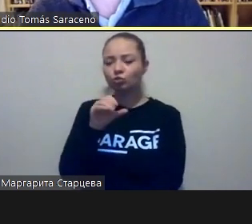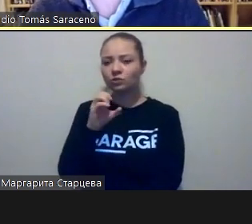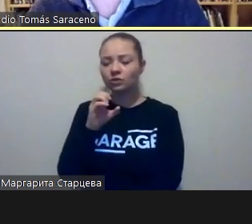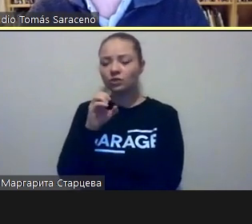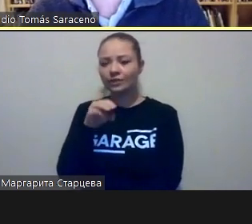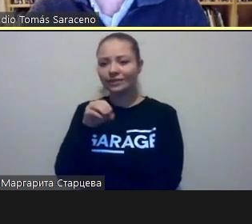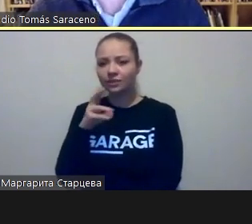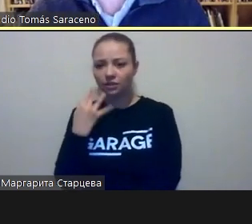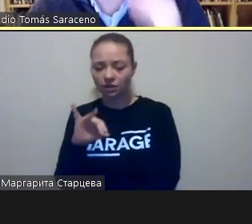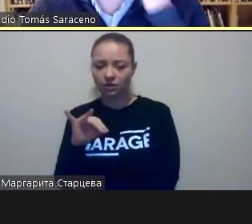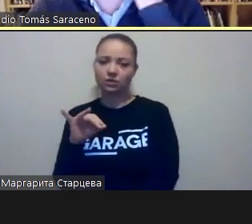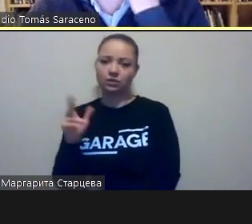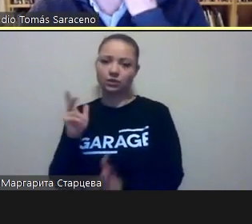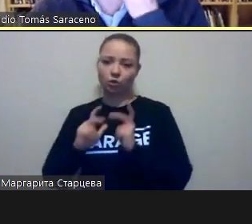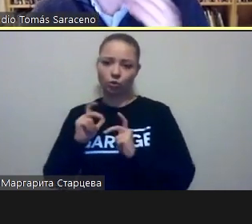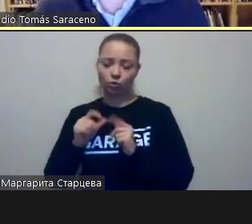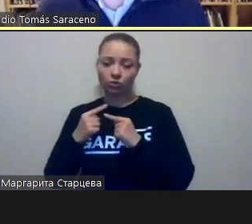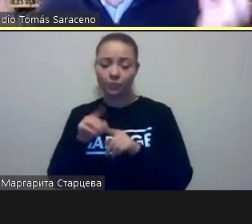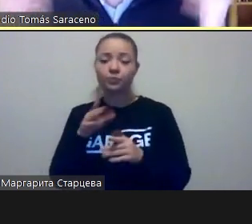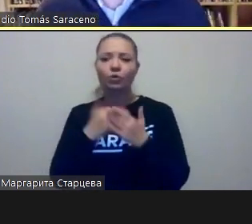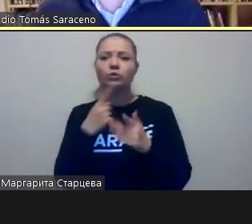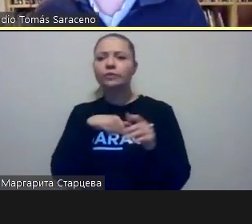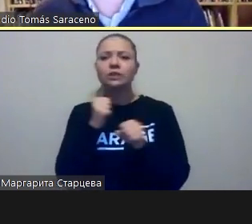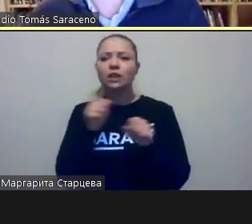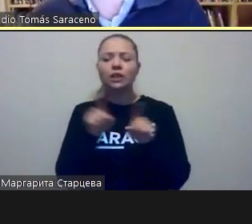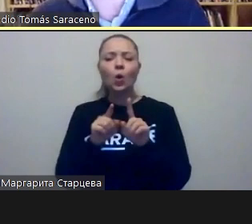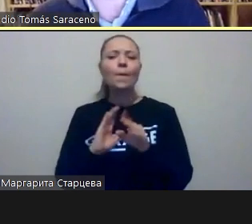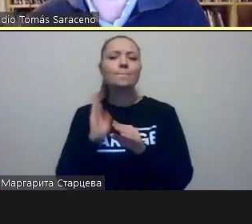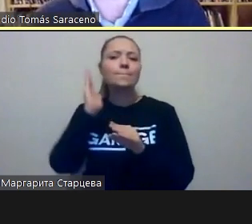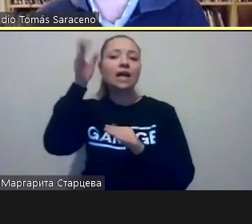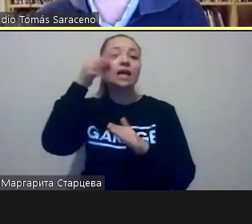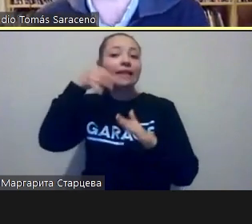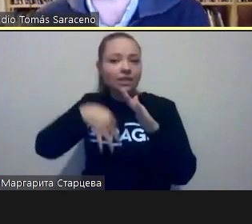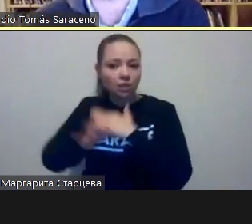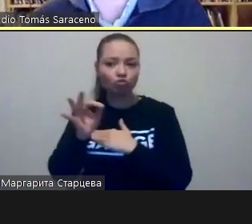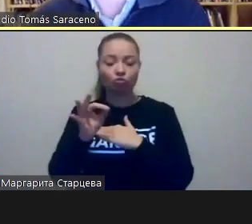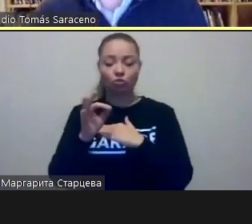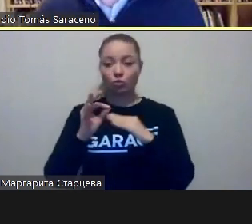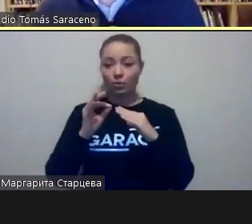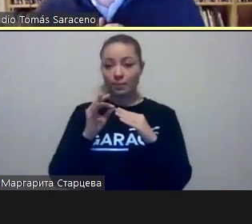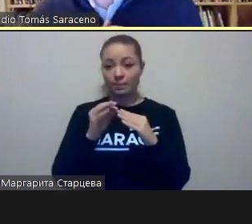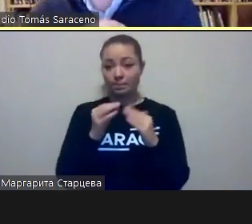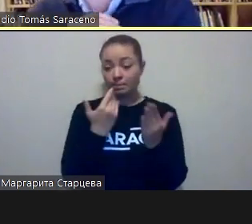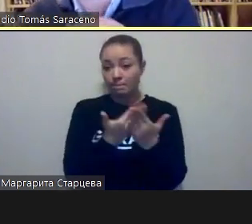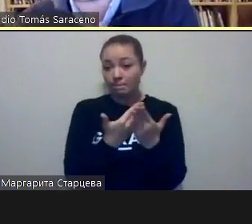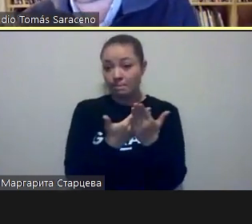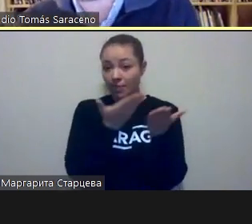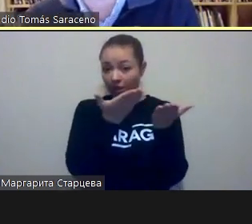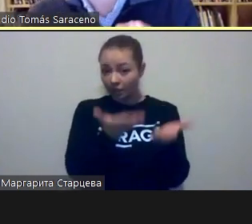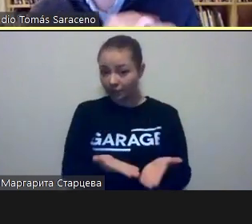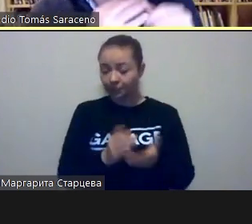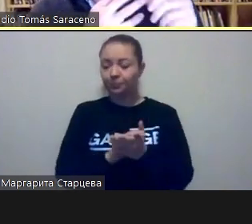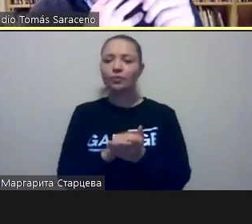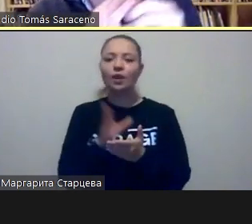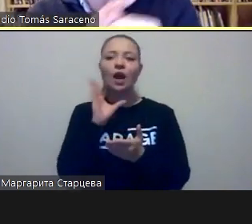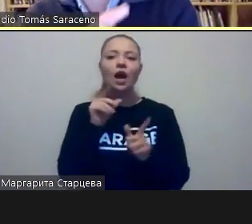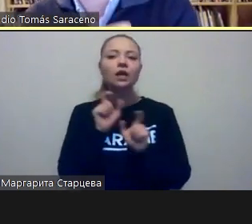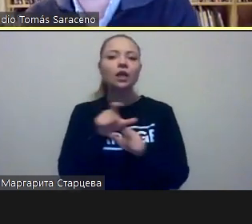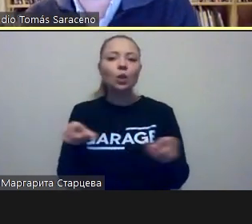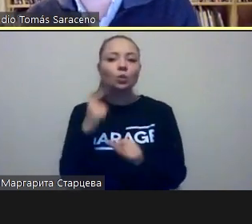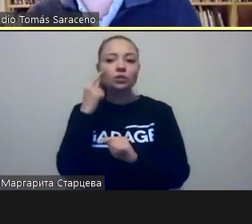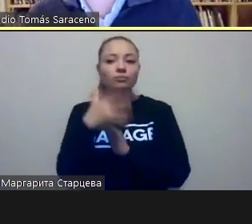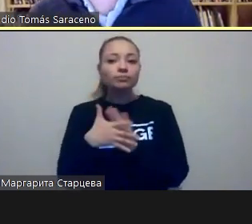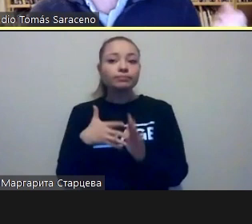people to when they learn how to float in the air without burning any fossil fuel, without using solar panels, without